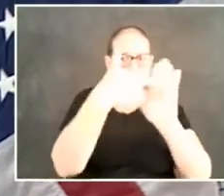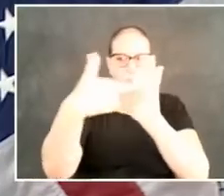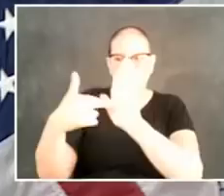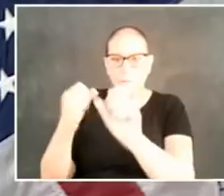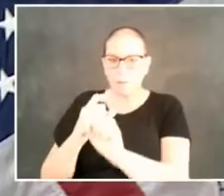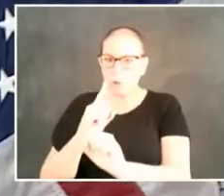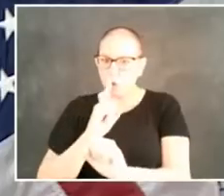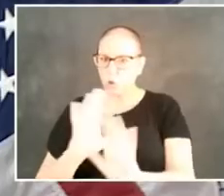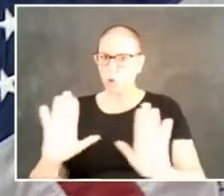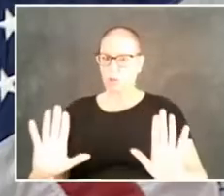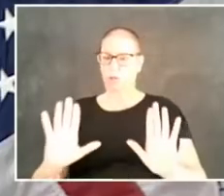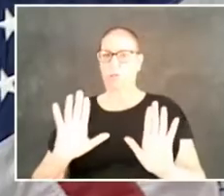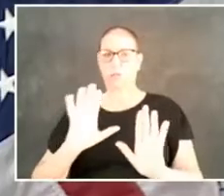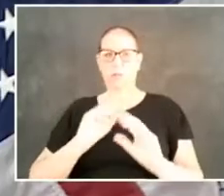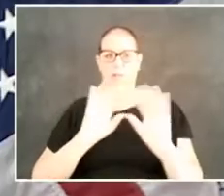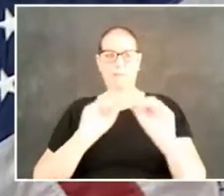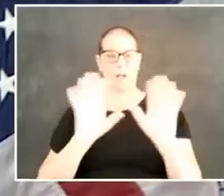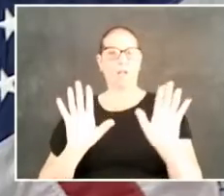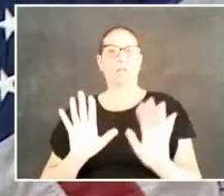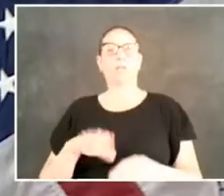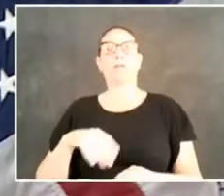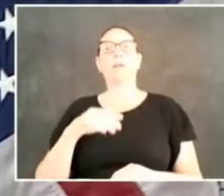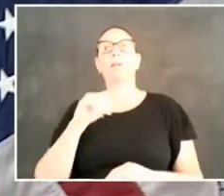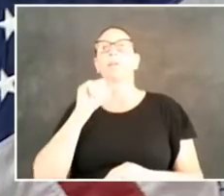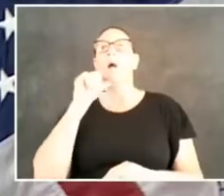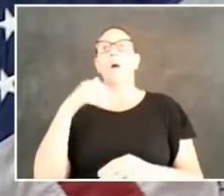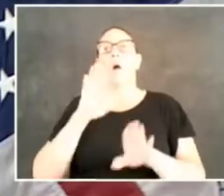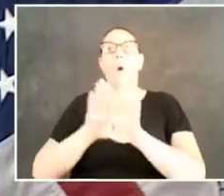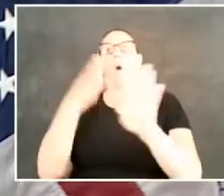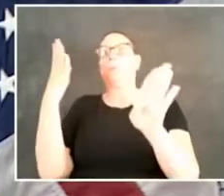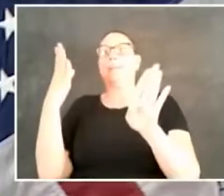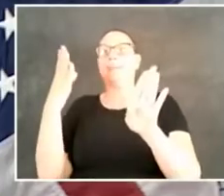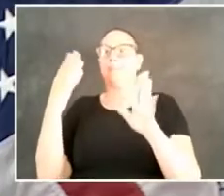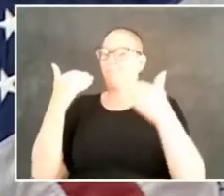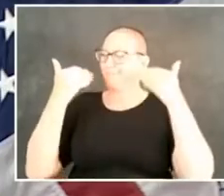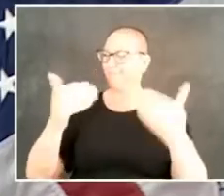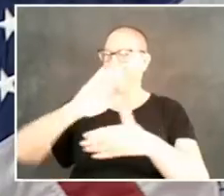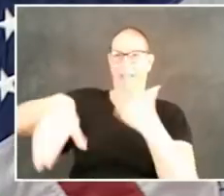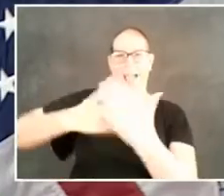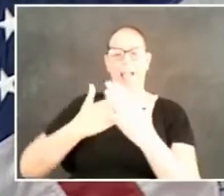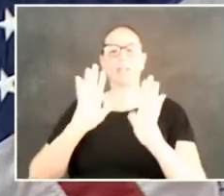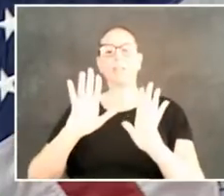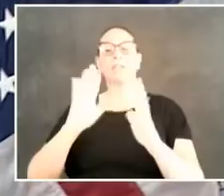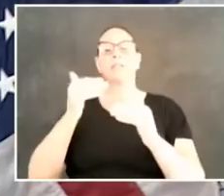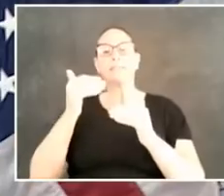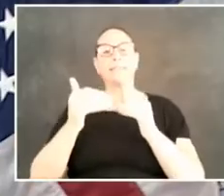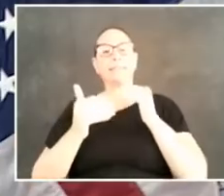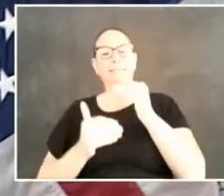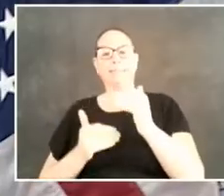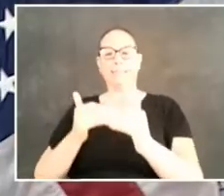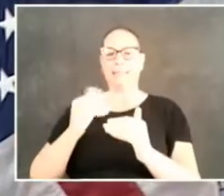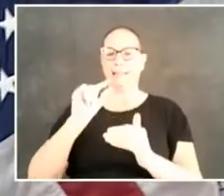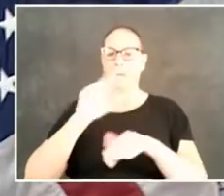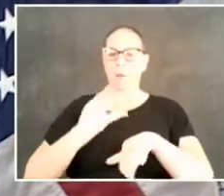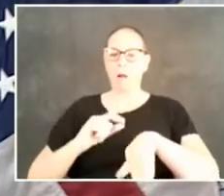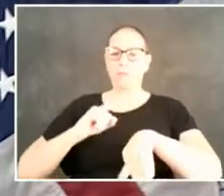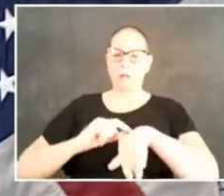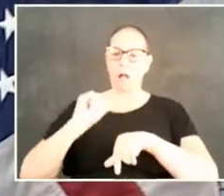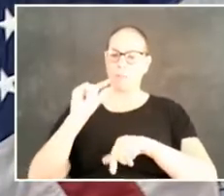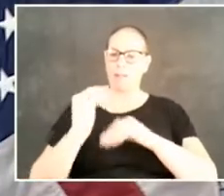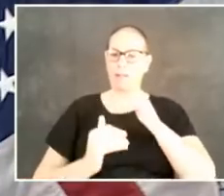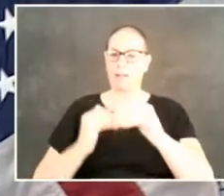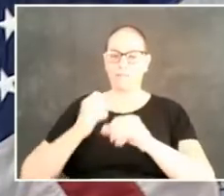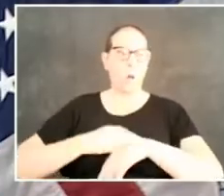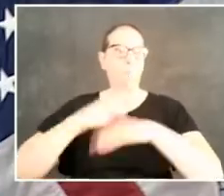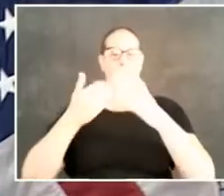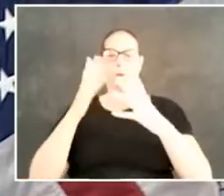have to make really clear what's expected of people, what types of businesses will begin in what fashion, which ones will